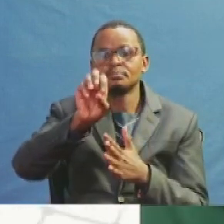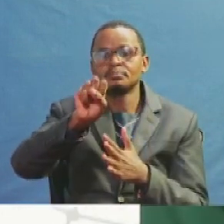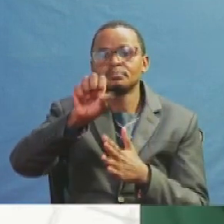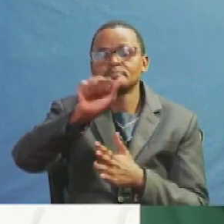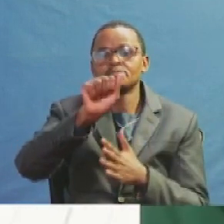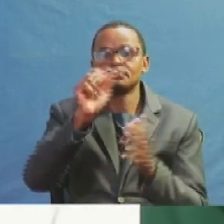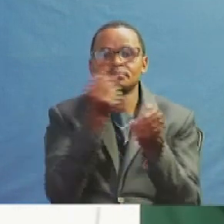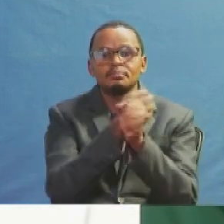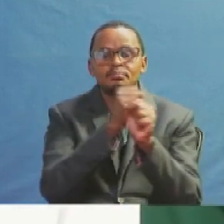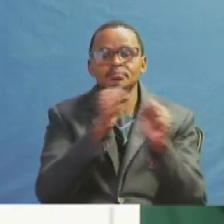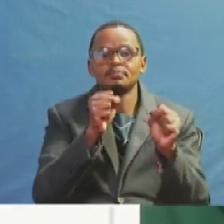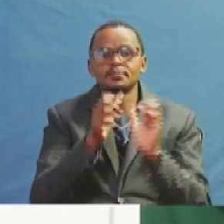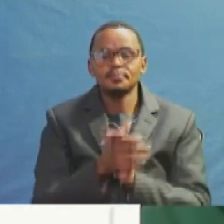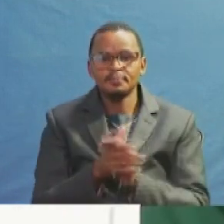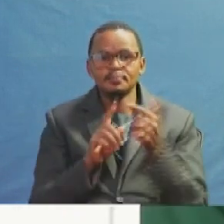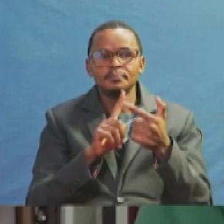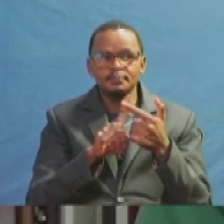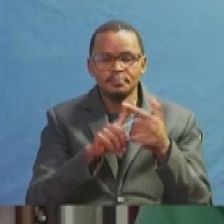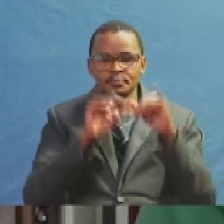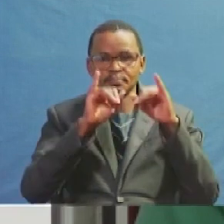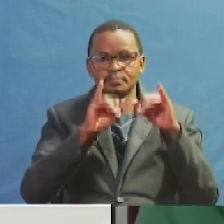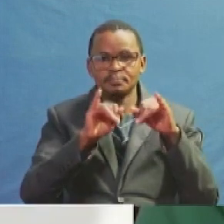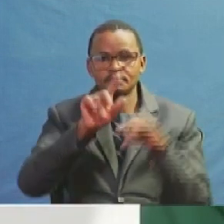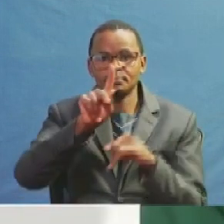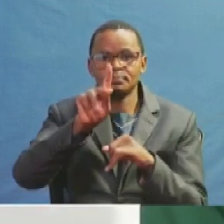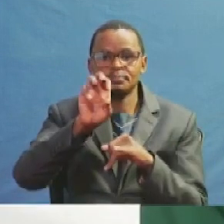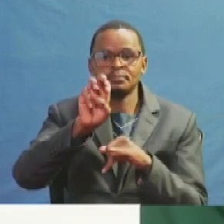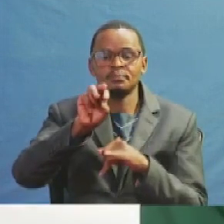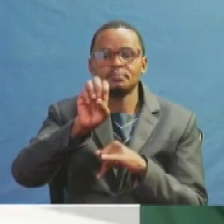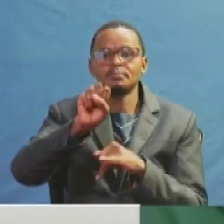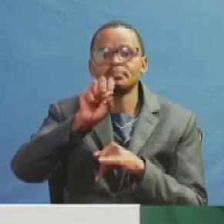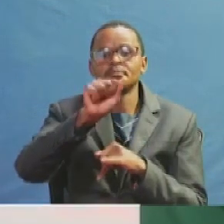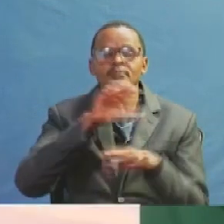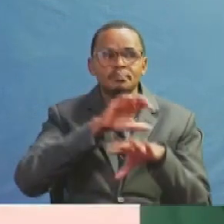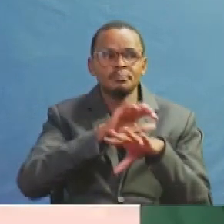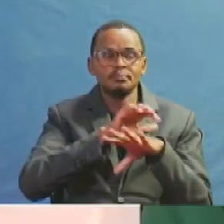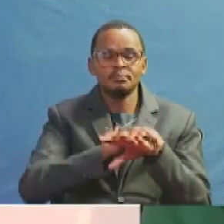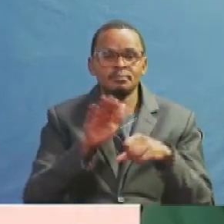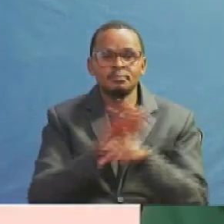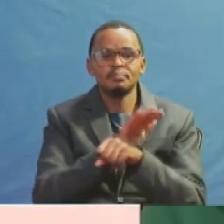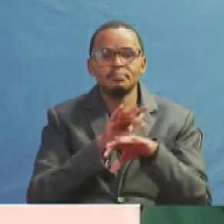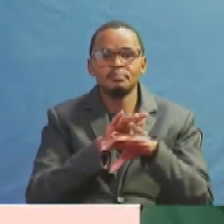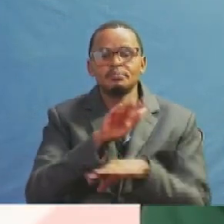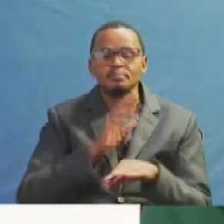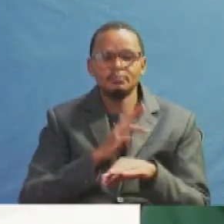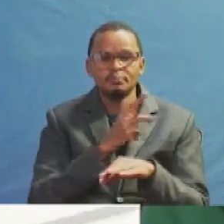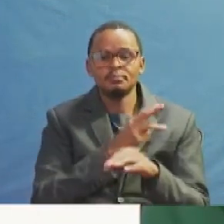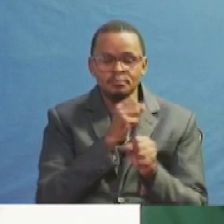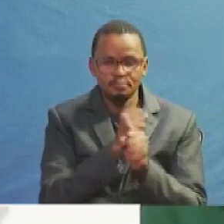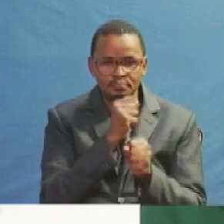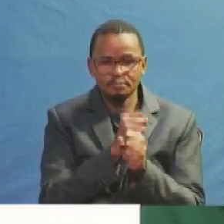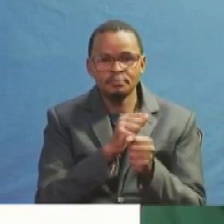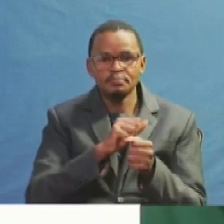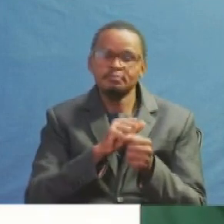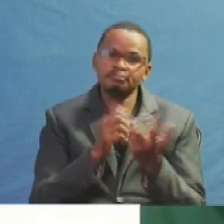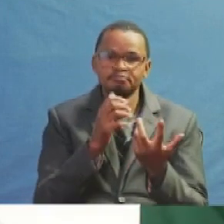not be possible to settle those debts for KEMSA unless we get our full disbursement, because we have to make a hard